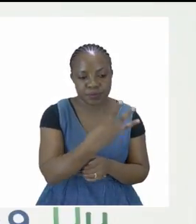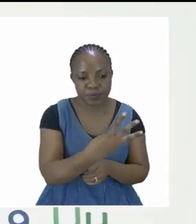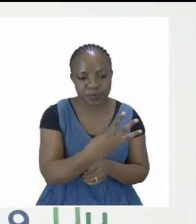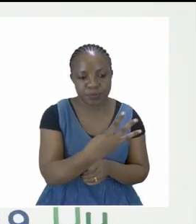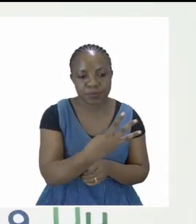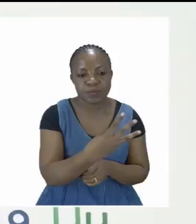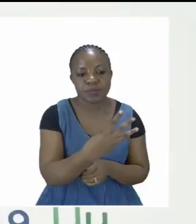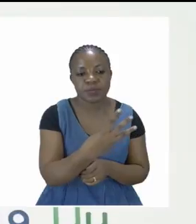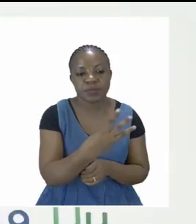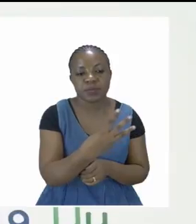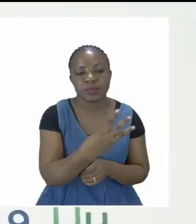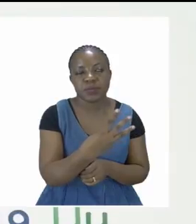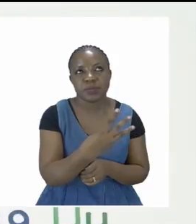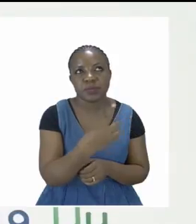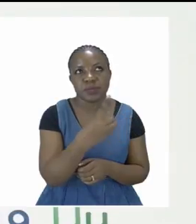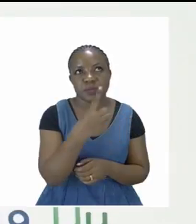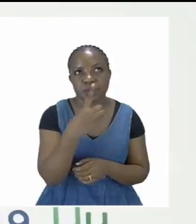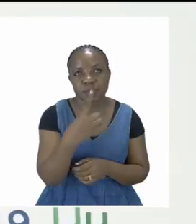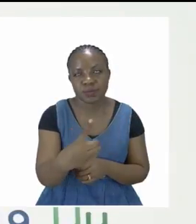314,